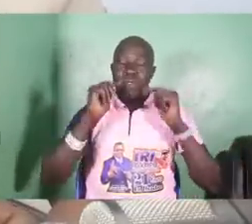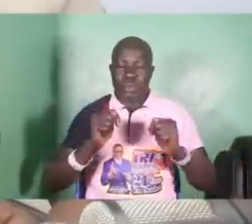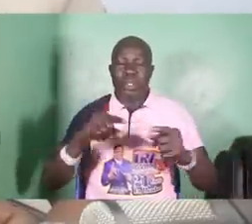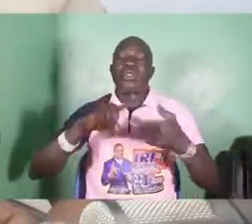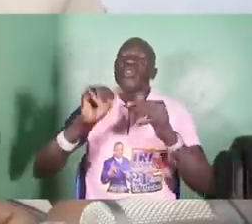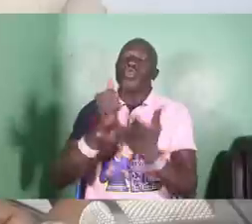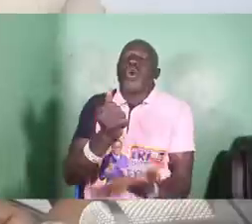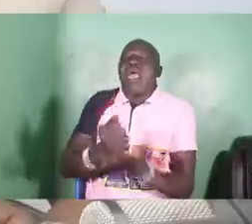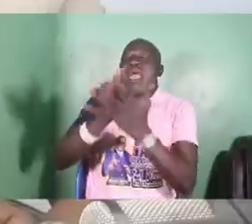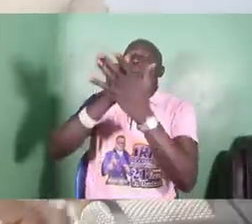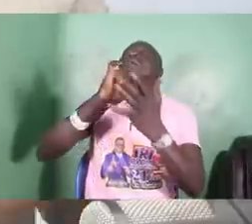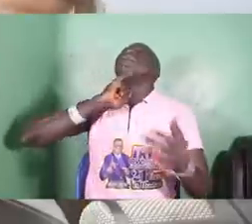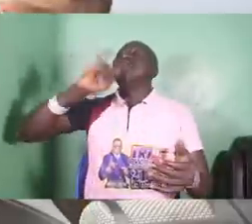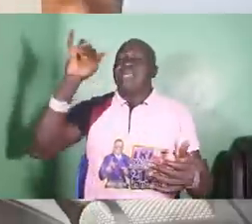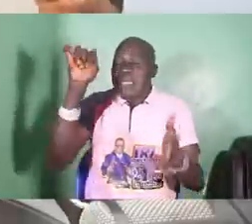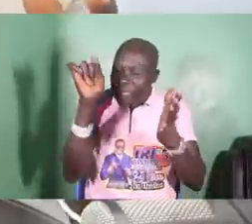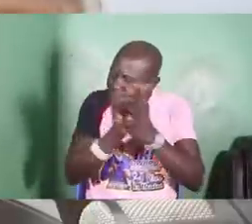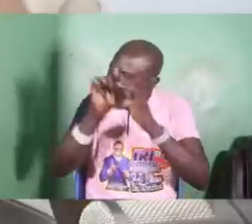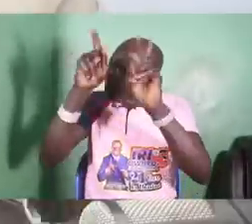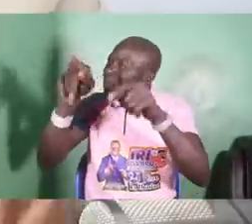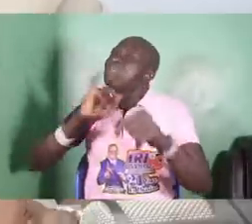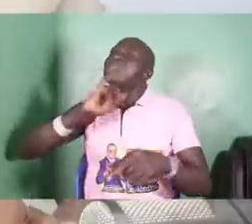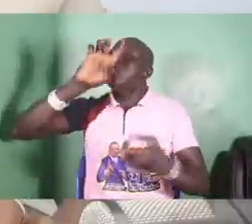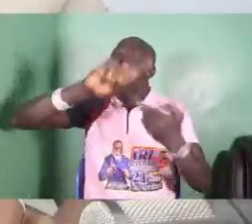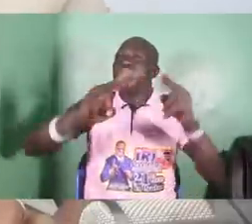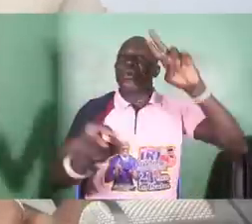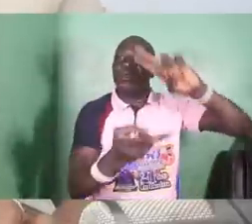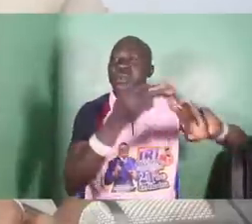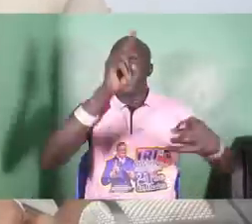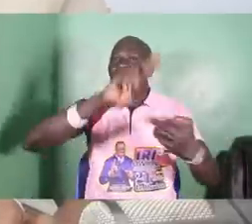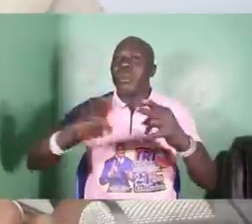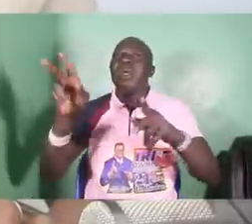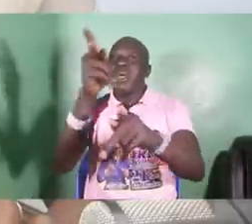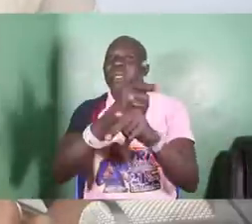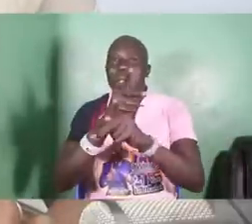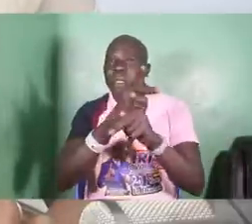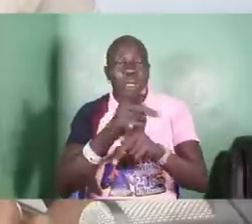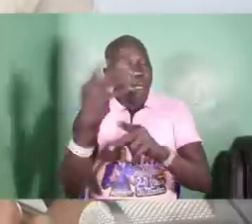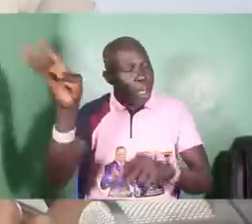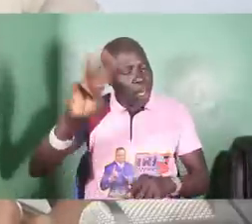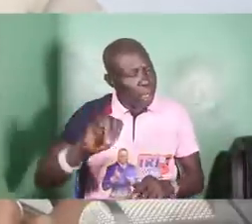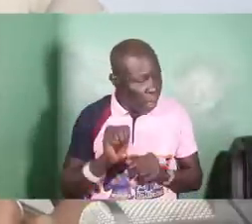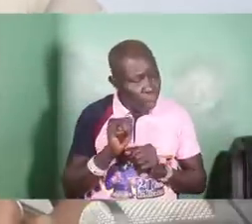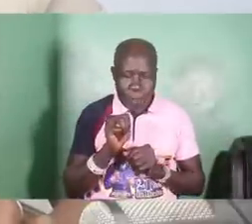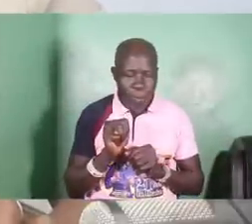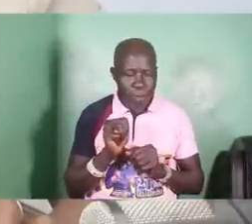ṣe ìrànlọ́wọ́ fún o òun náà lẹ́ẹ̀kejì rẹ tọ́jú